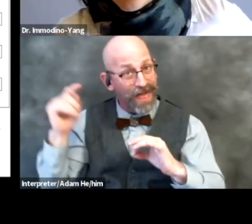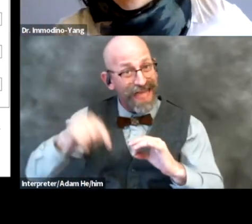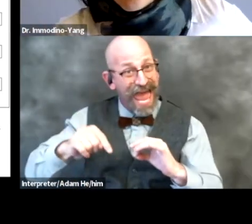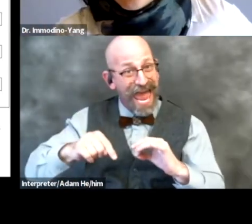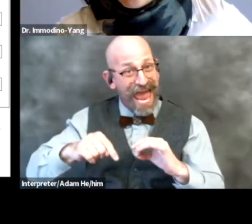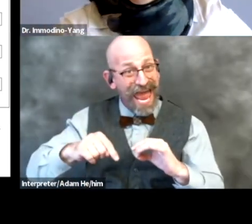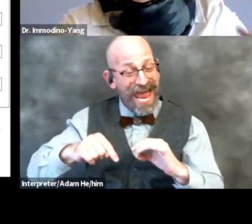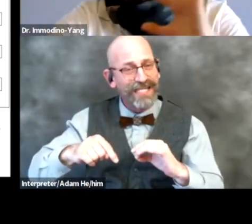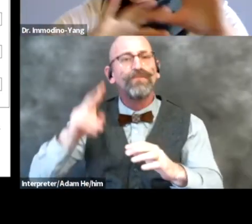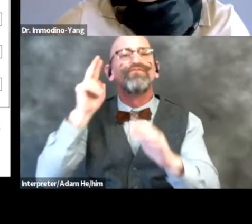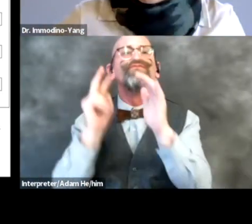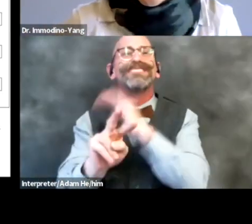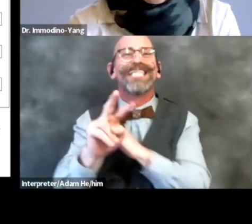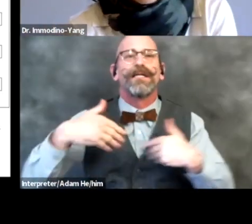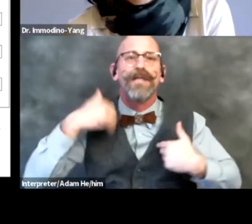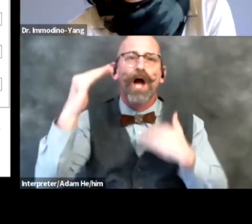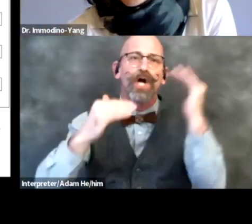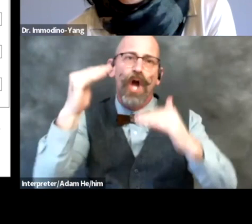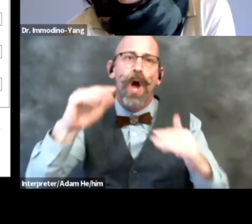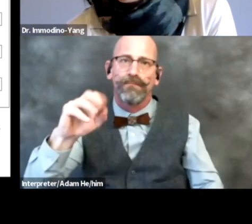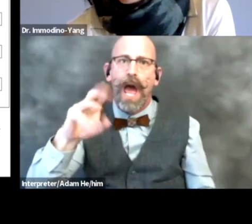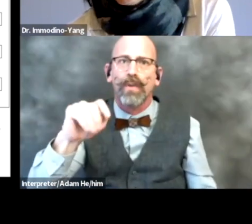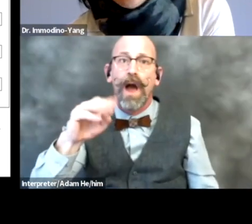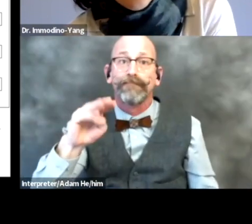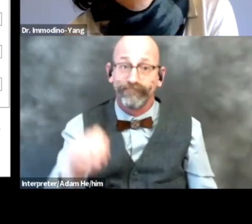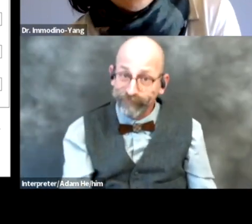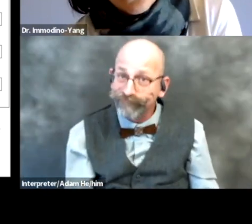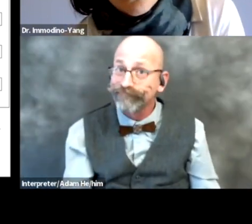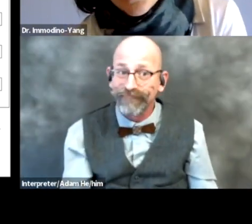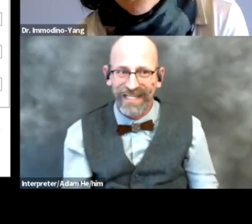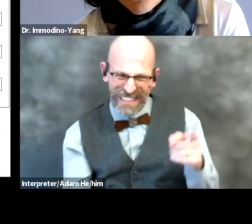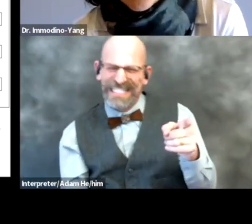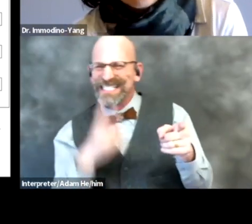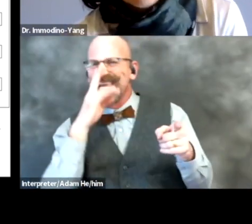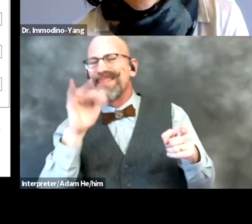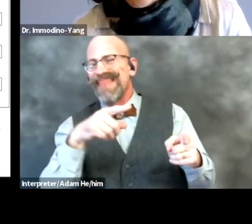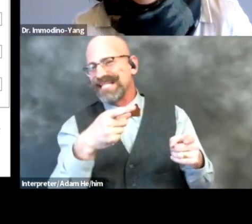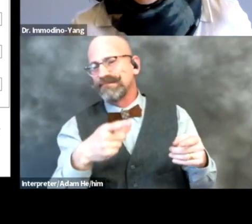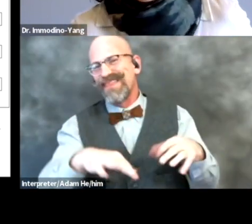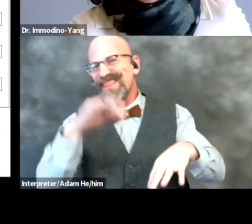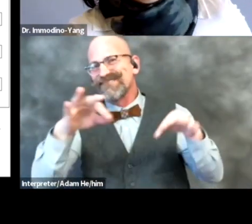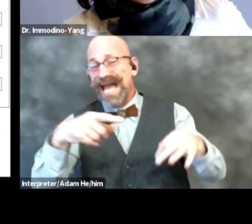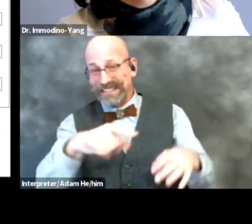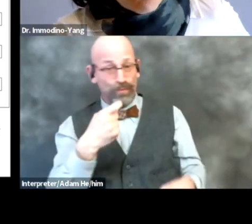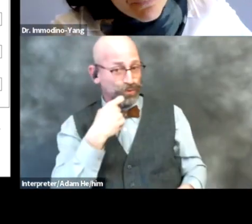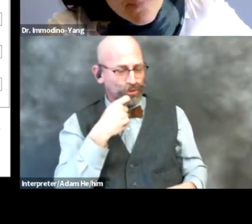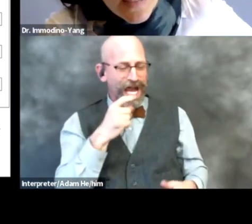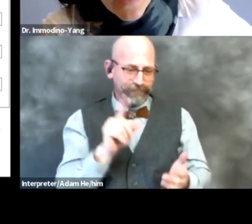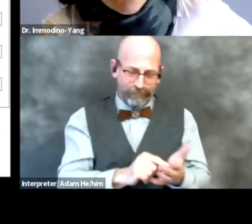adult outcomes. So this is a very rough diagram of the findings, which we're just submitting for publication in the next week,